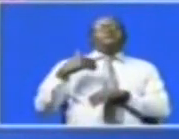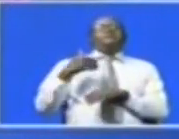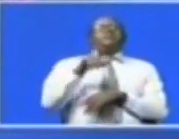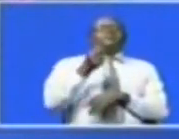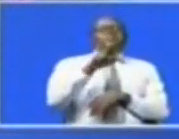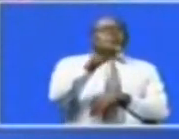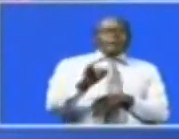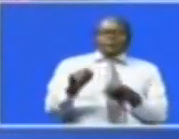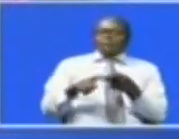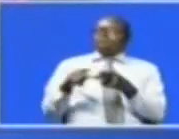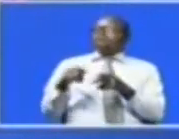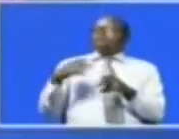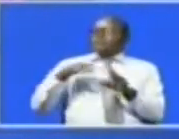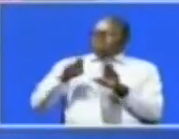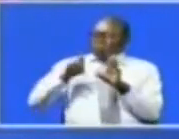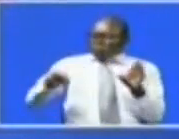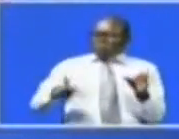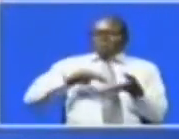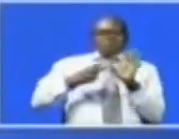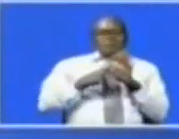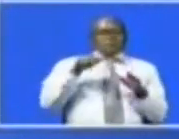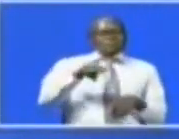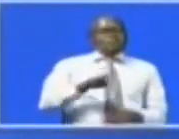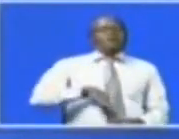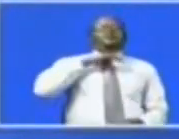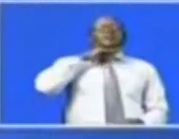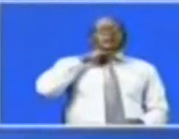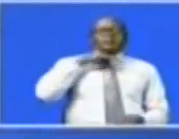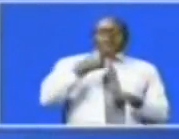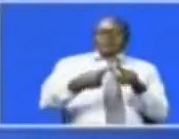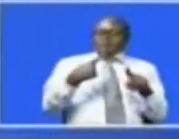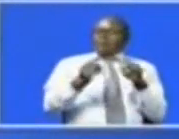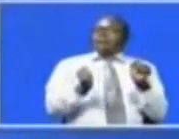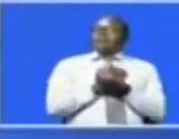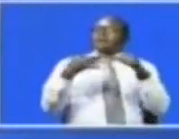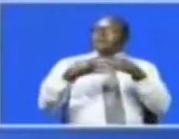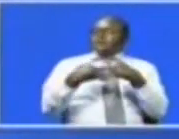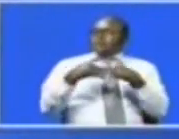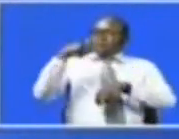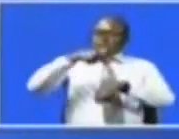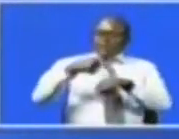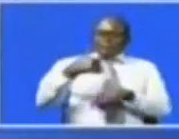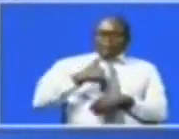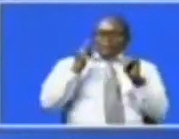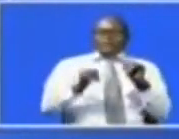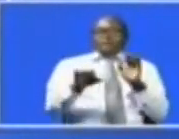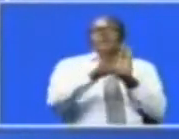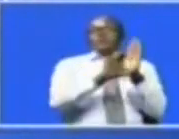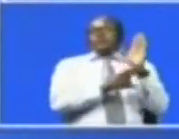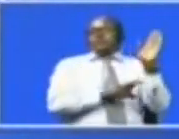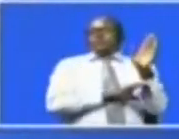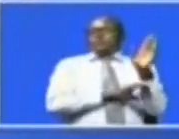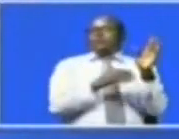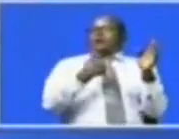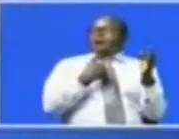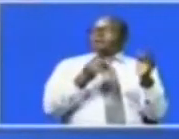when the Swedish people pulled out, it died. And this is 18 years down the line when we had a new constitution. We had